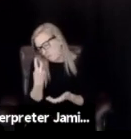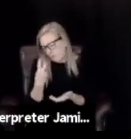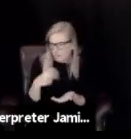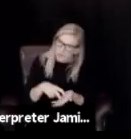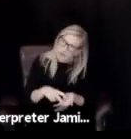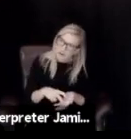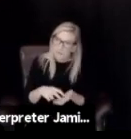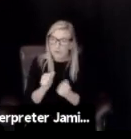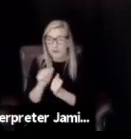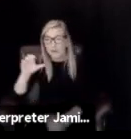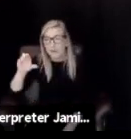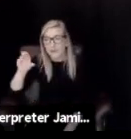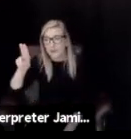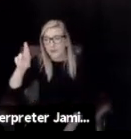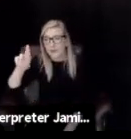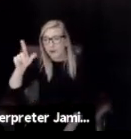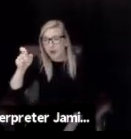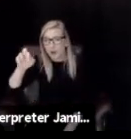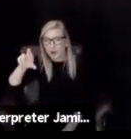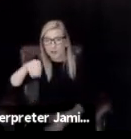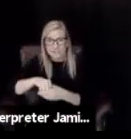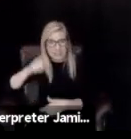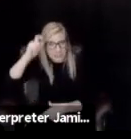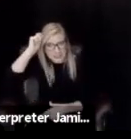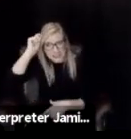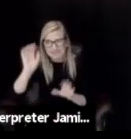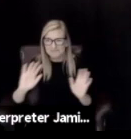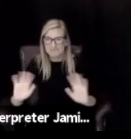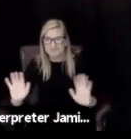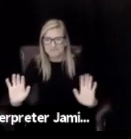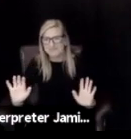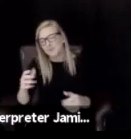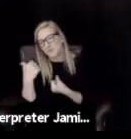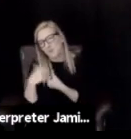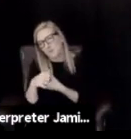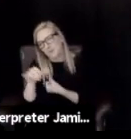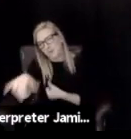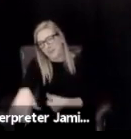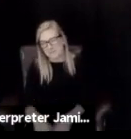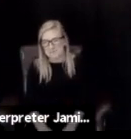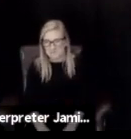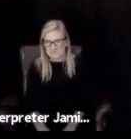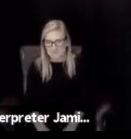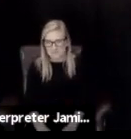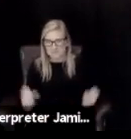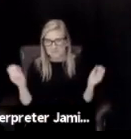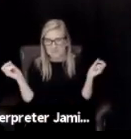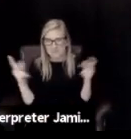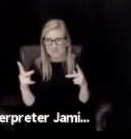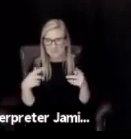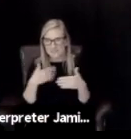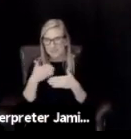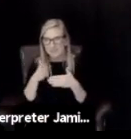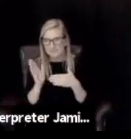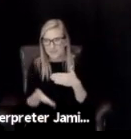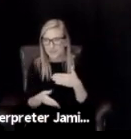it all. I've seen it all. Just be mindful of that. All right, I am done. It